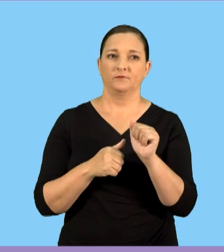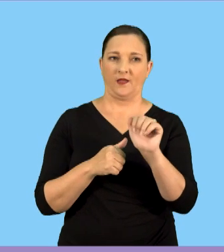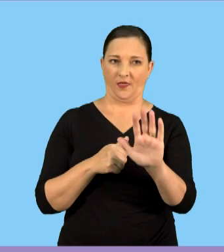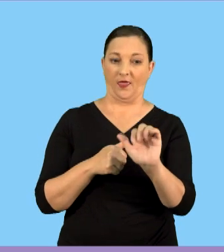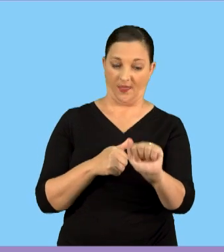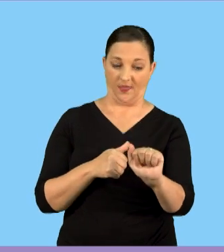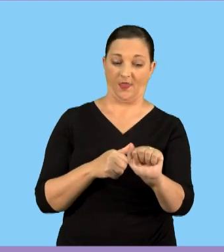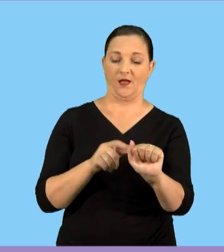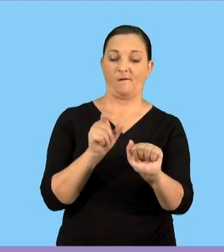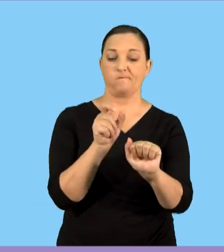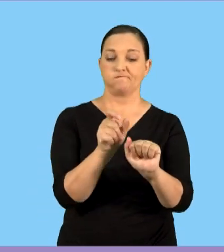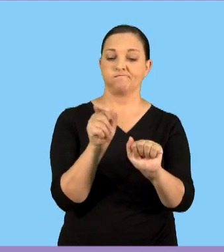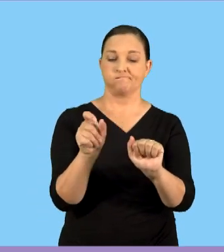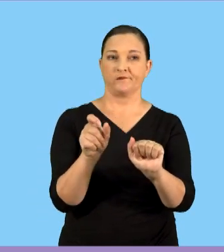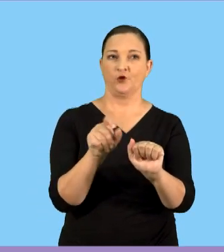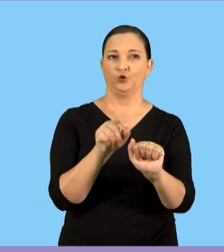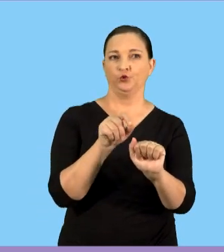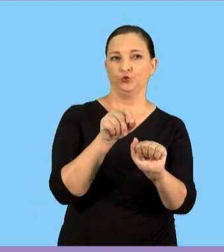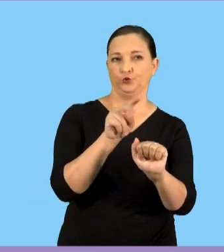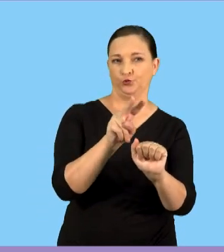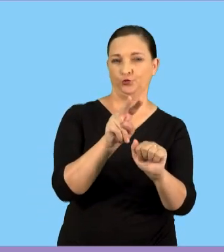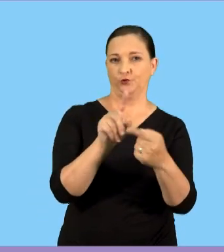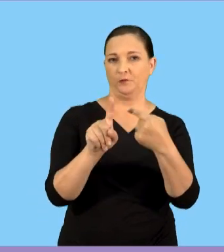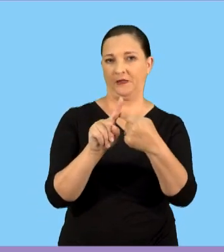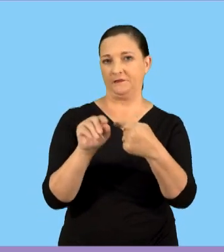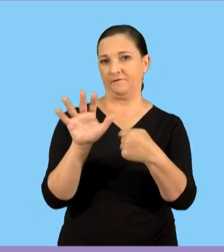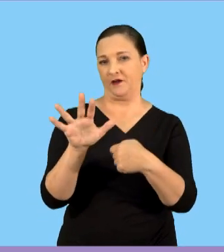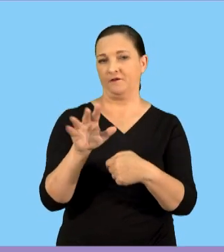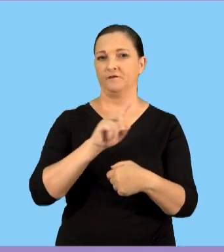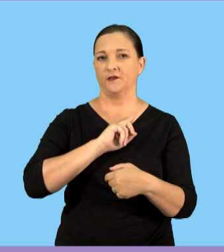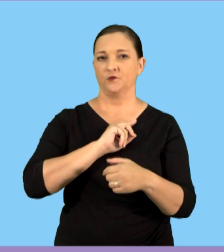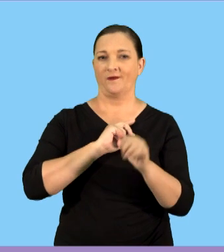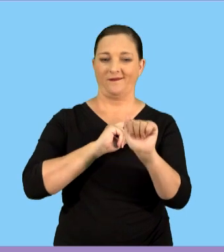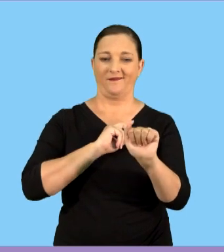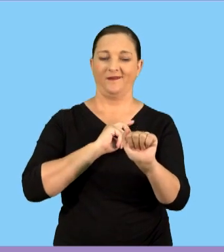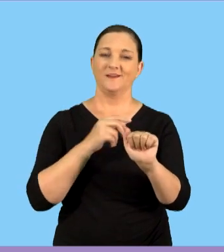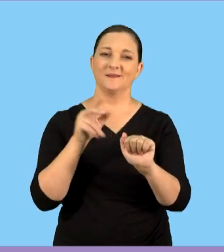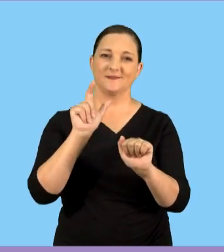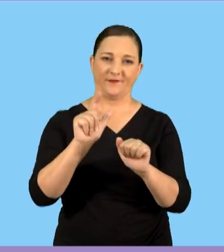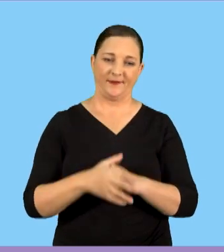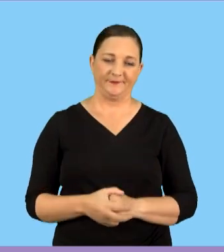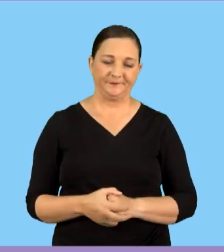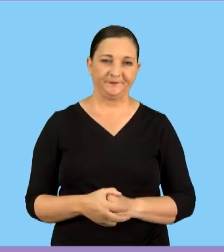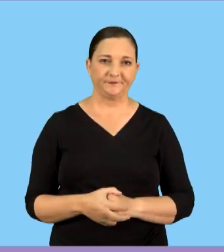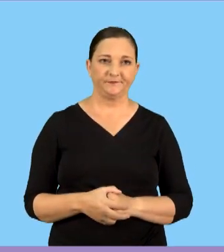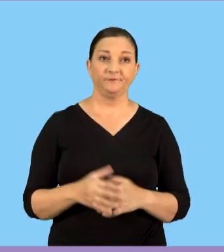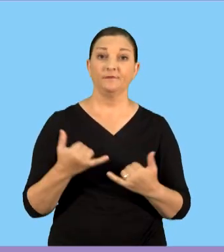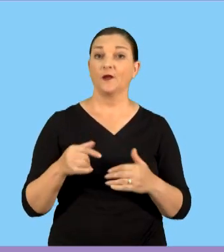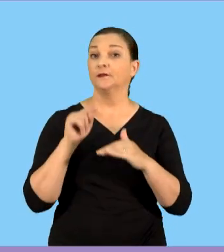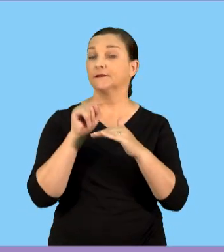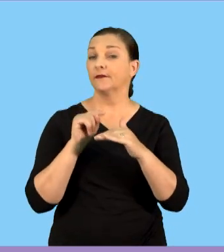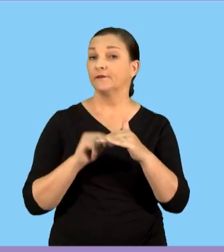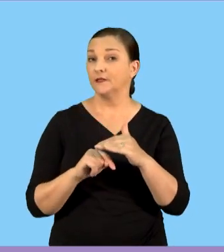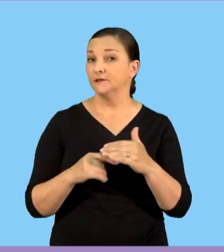a exponent 5, our answer is going to be a exponent 7, because we've added those exponents.